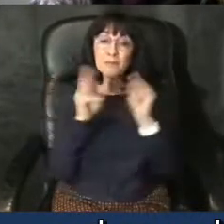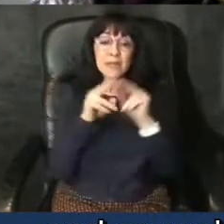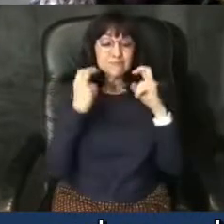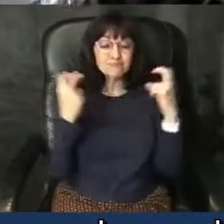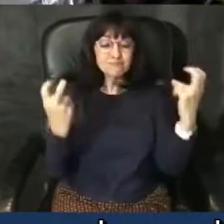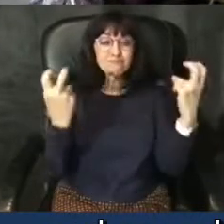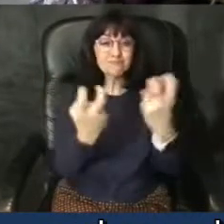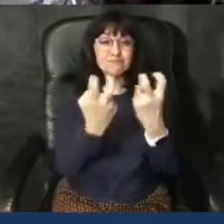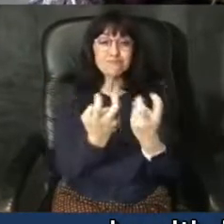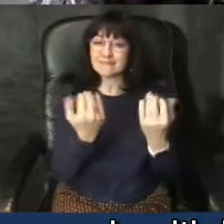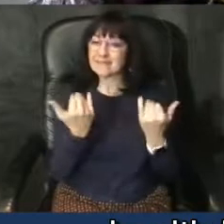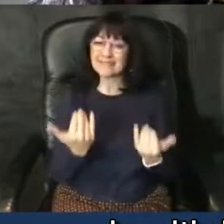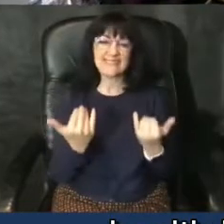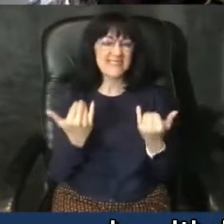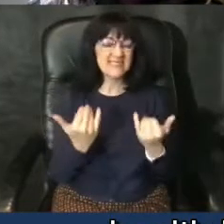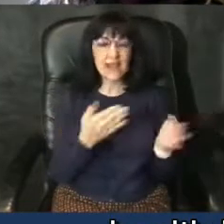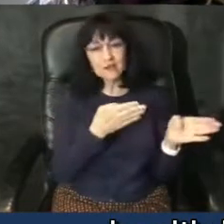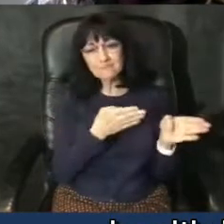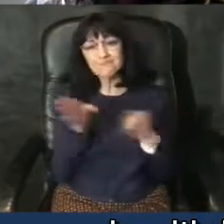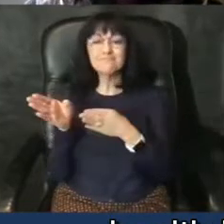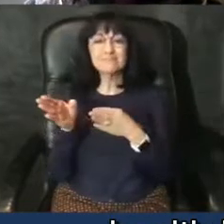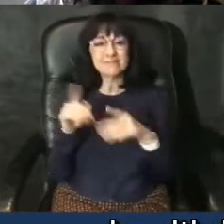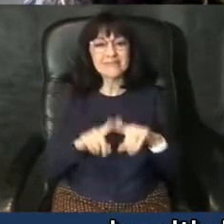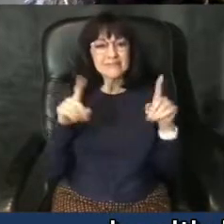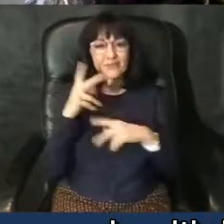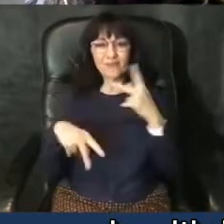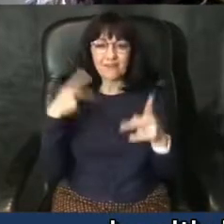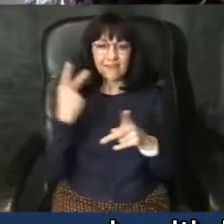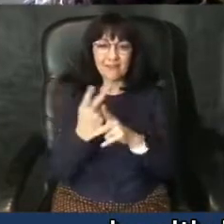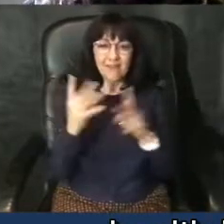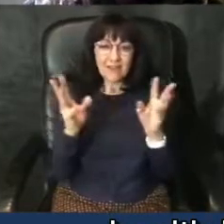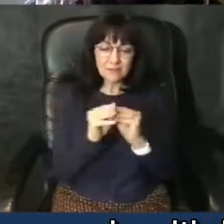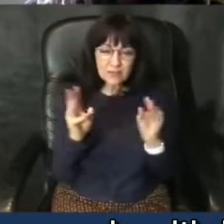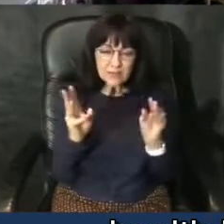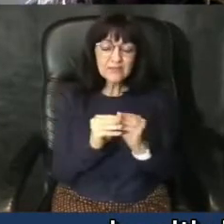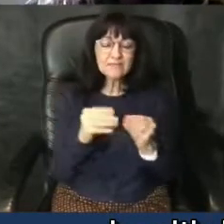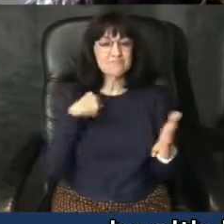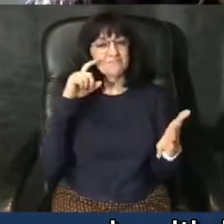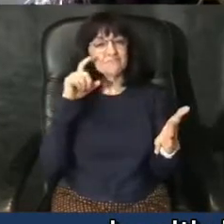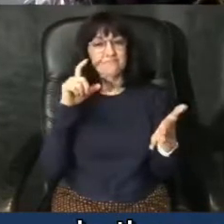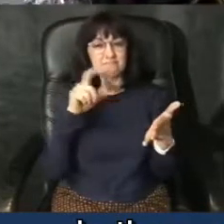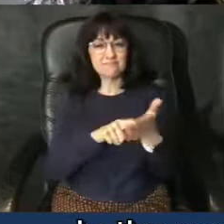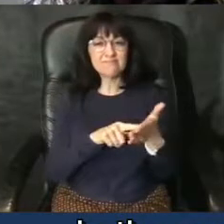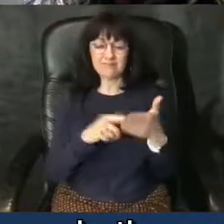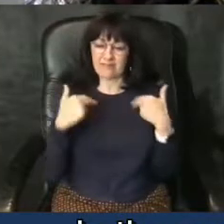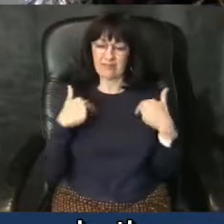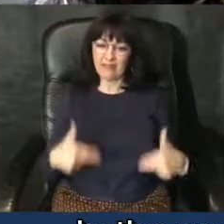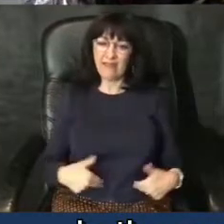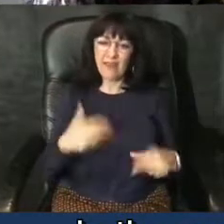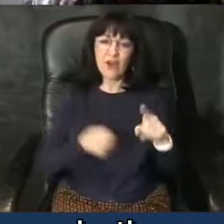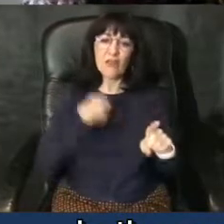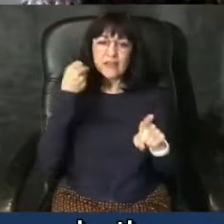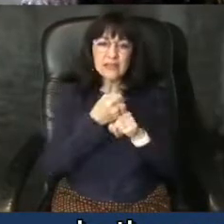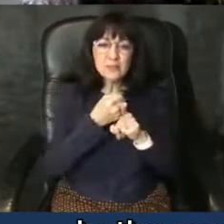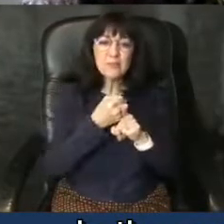lot about the mental health impacts of social distancing and what's going on in the world around us.